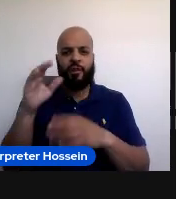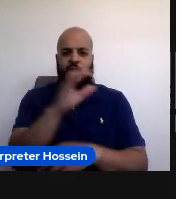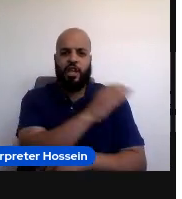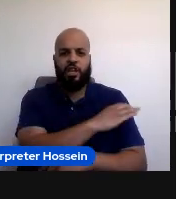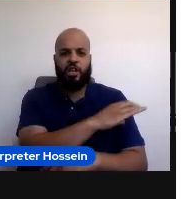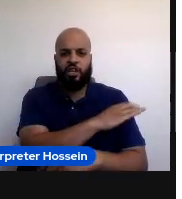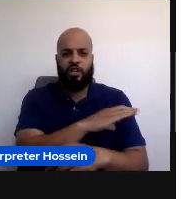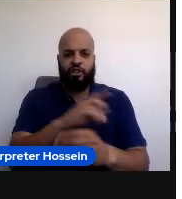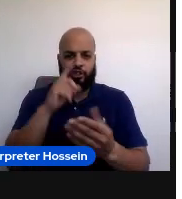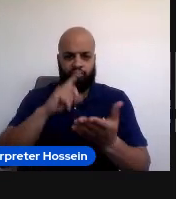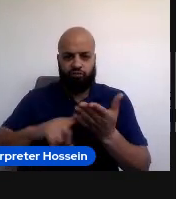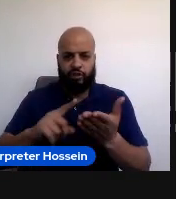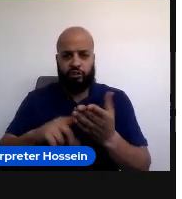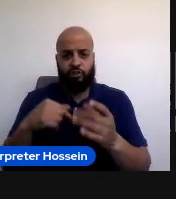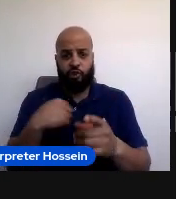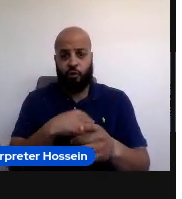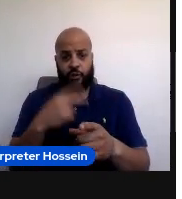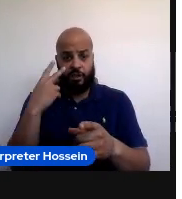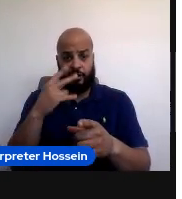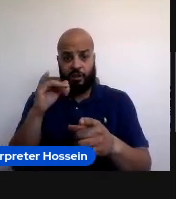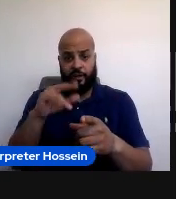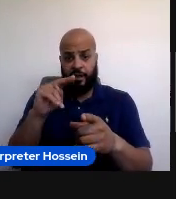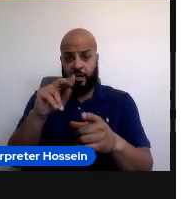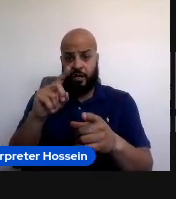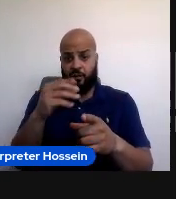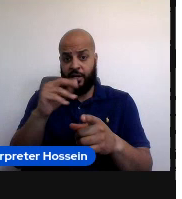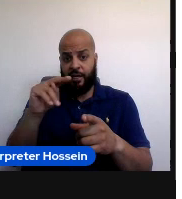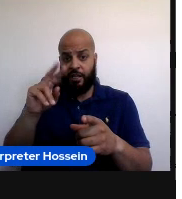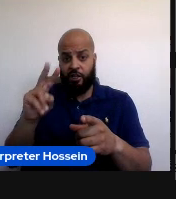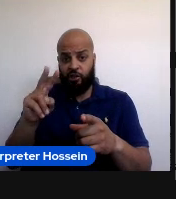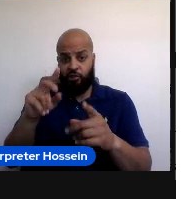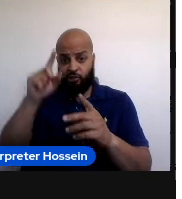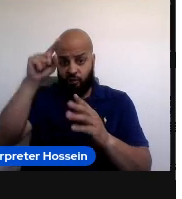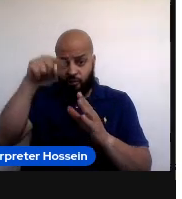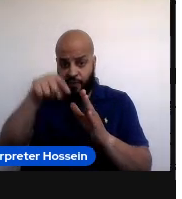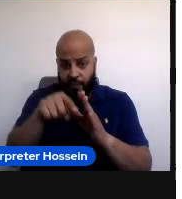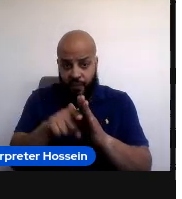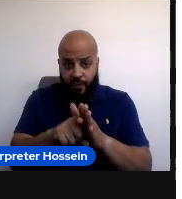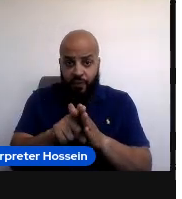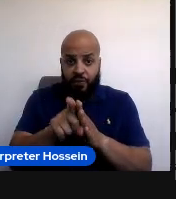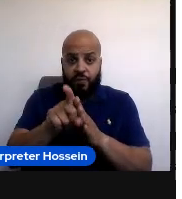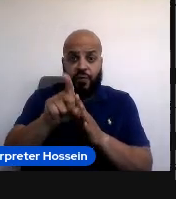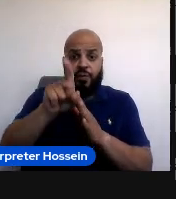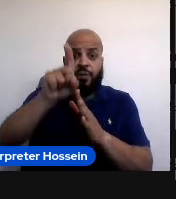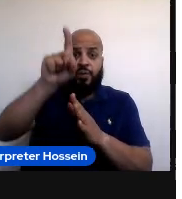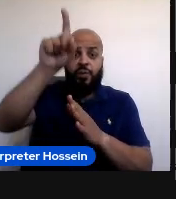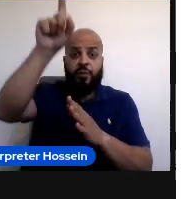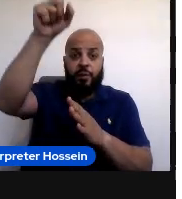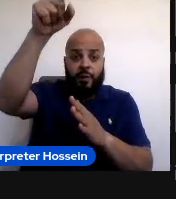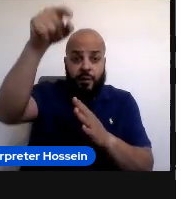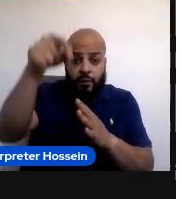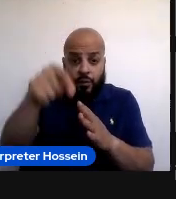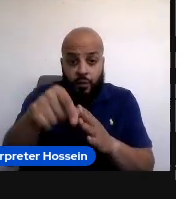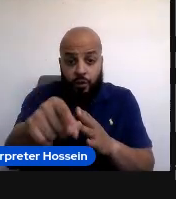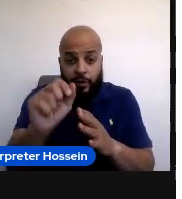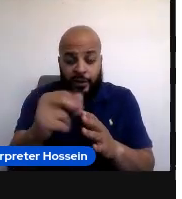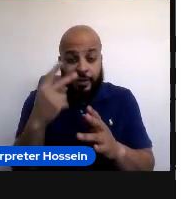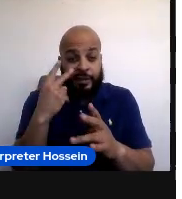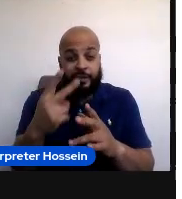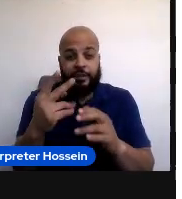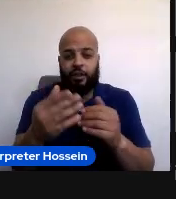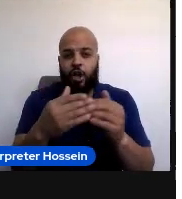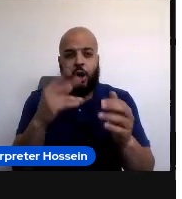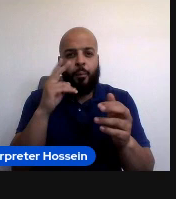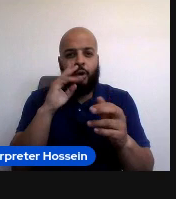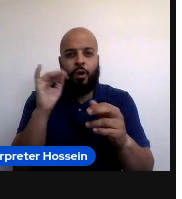were seeing based on the N1 and N2 probes that we were doing our PCR on. And you can see that it almost looks